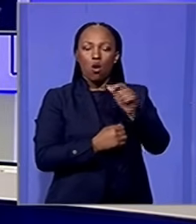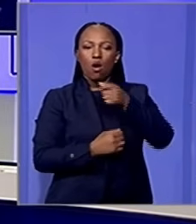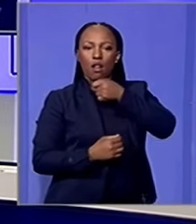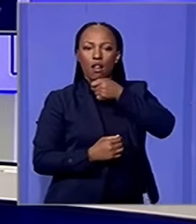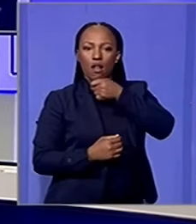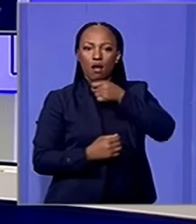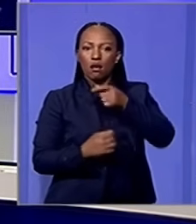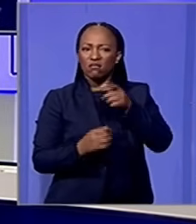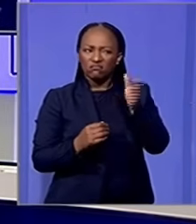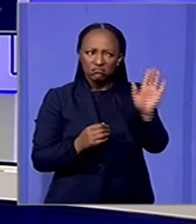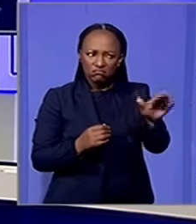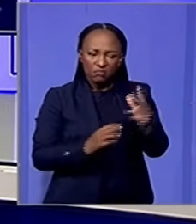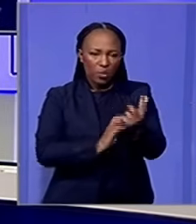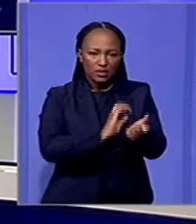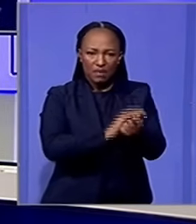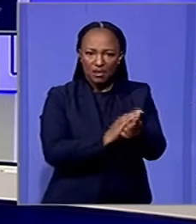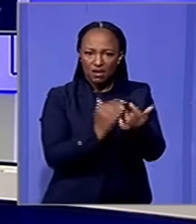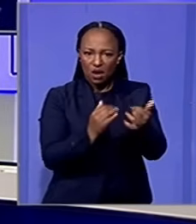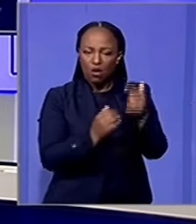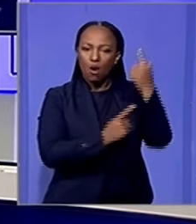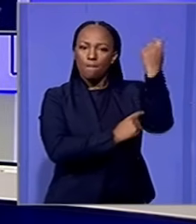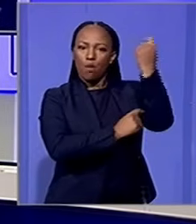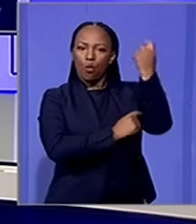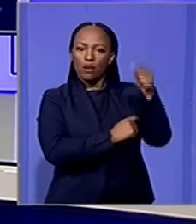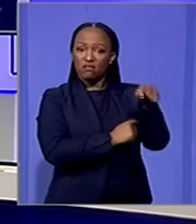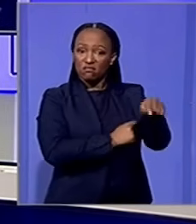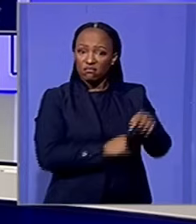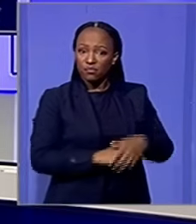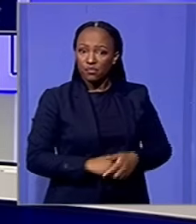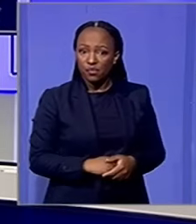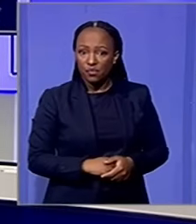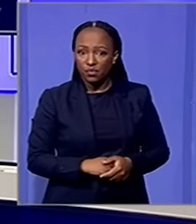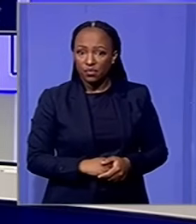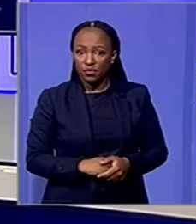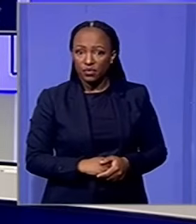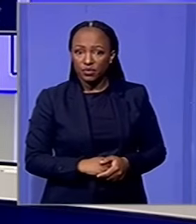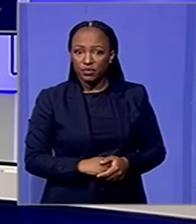di sepela bjang ka Polokwane mo lebakeng le